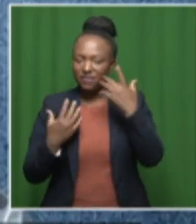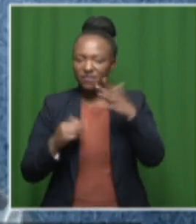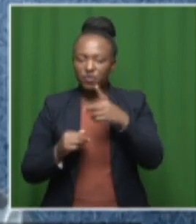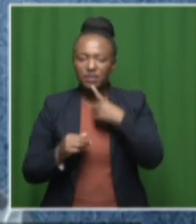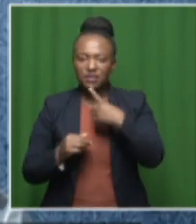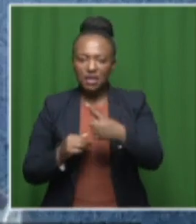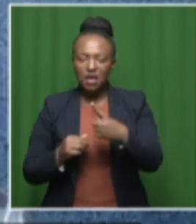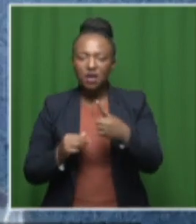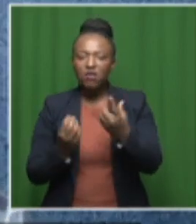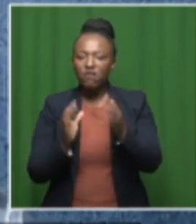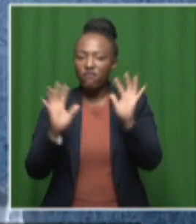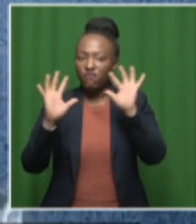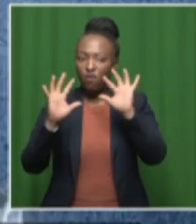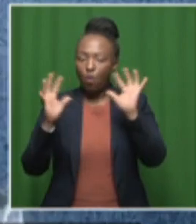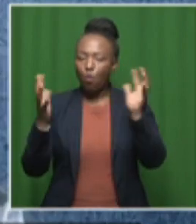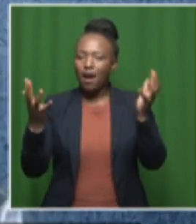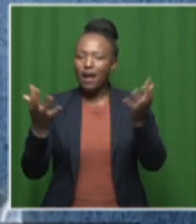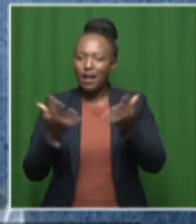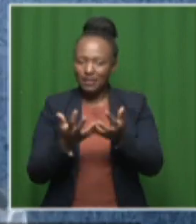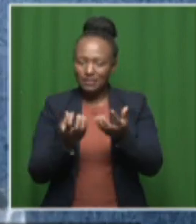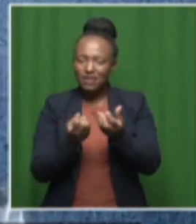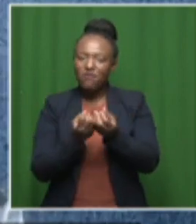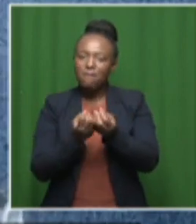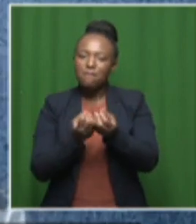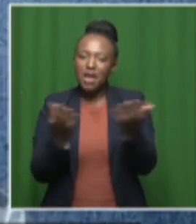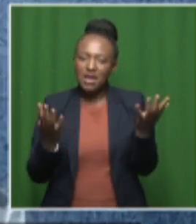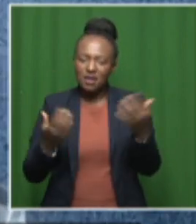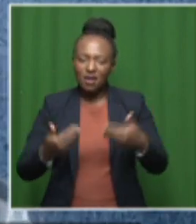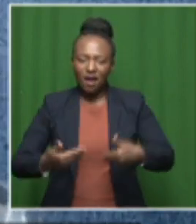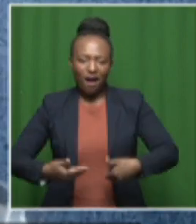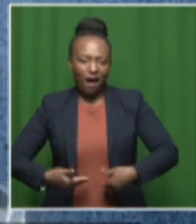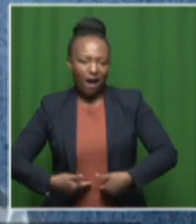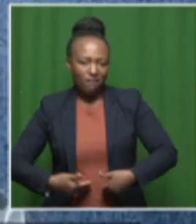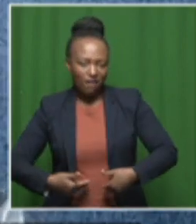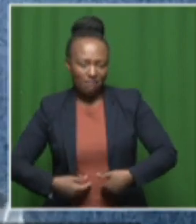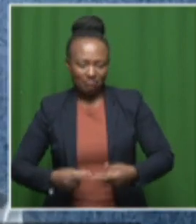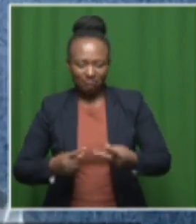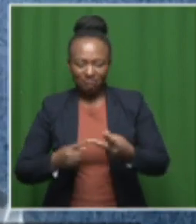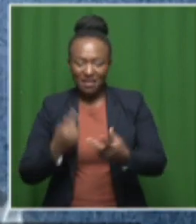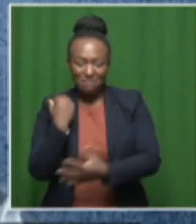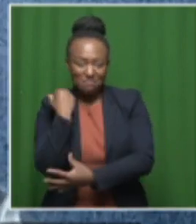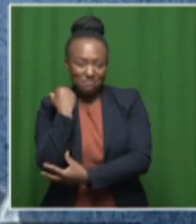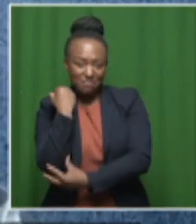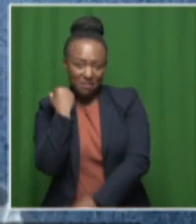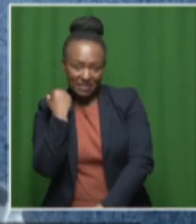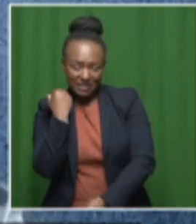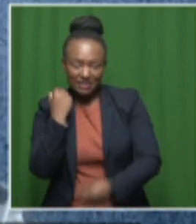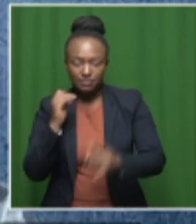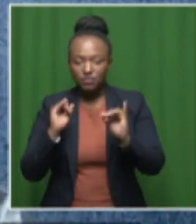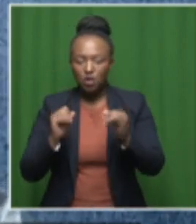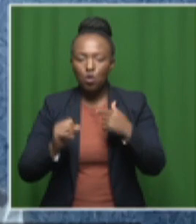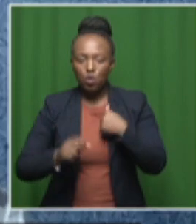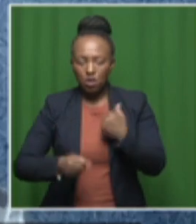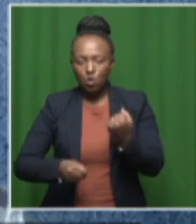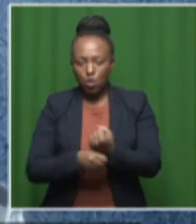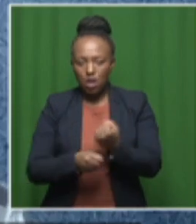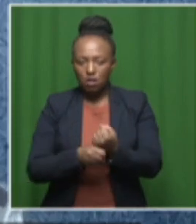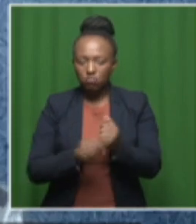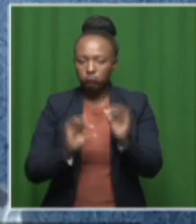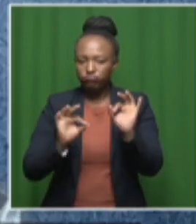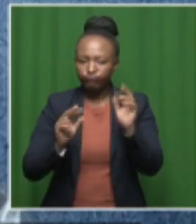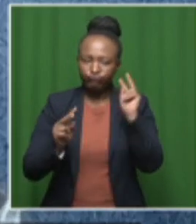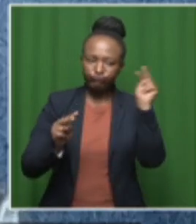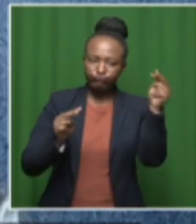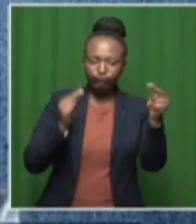world of plenty, hunger and poverty has a hold. So we're working on all fronts in all areas